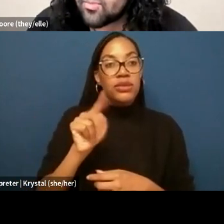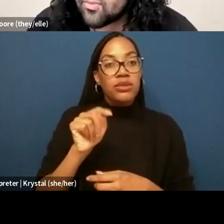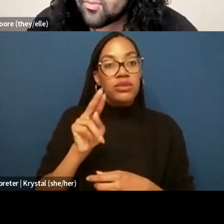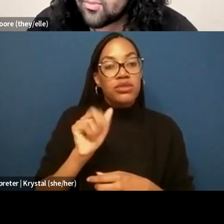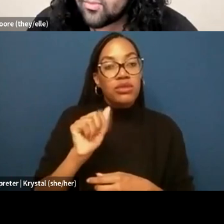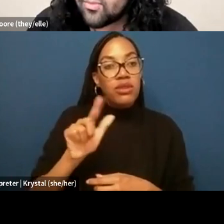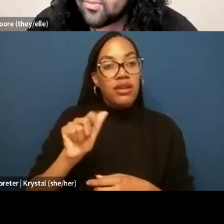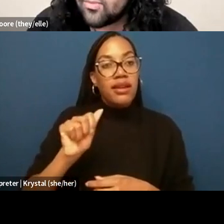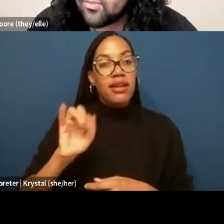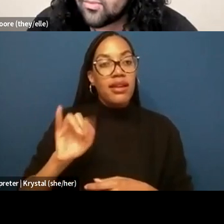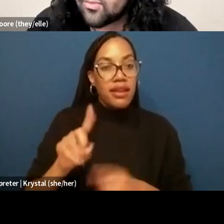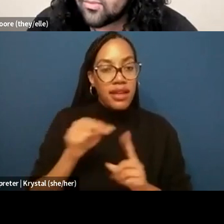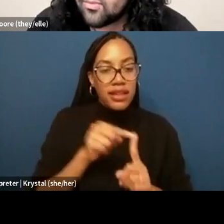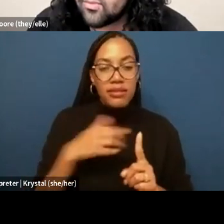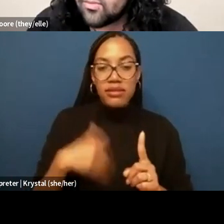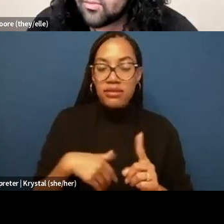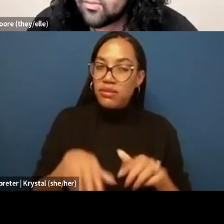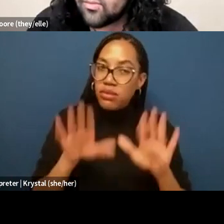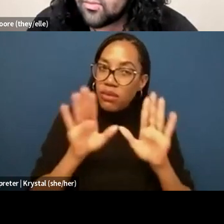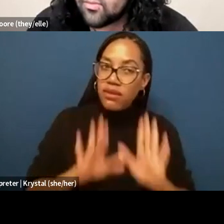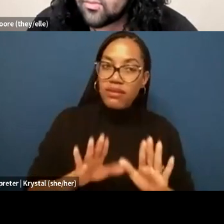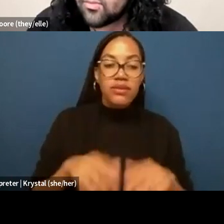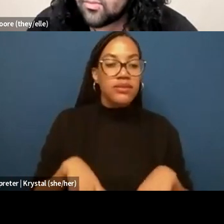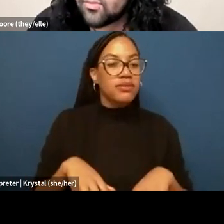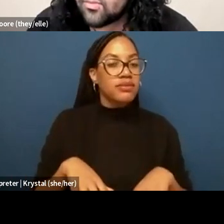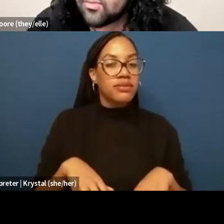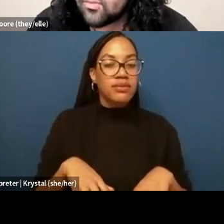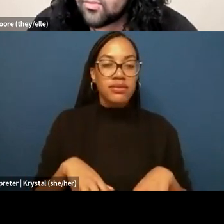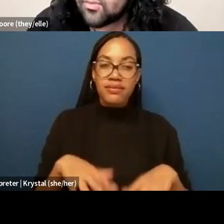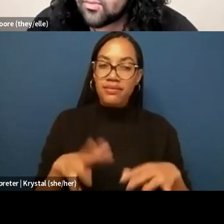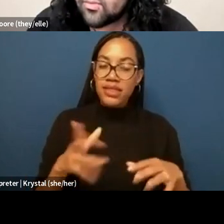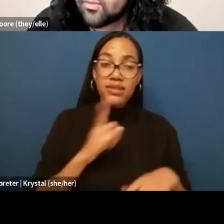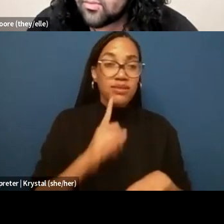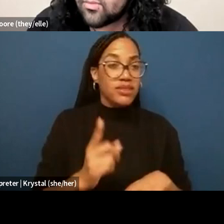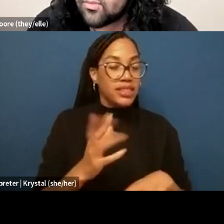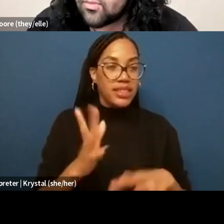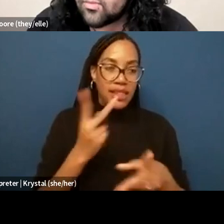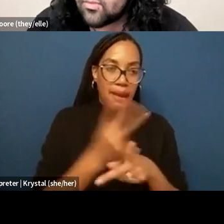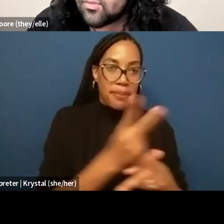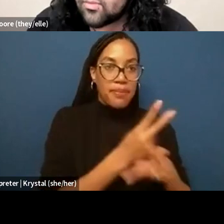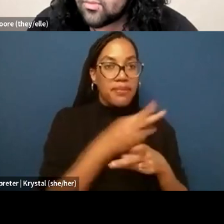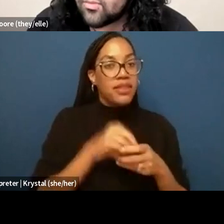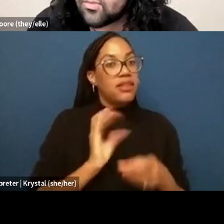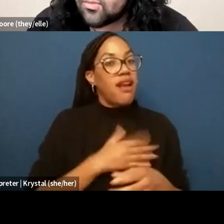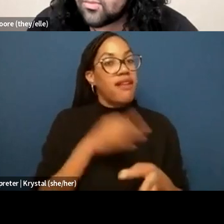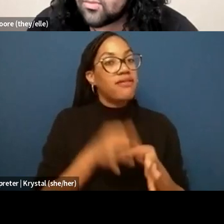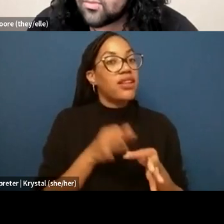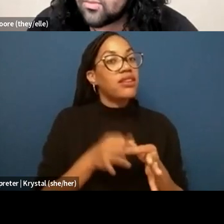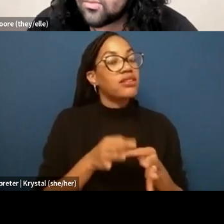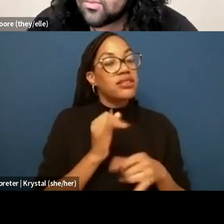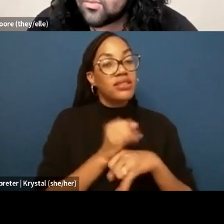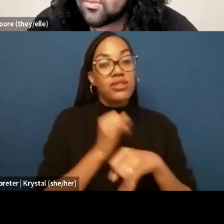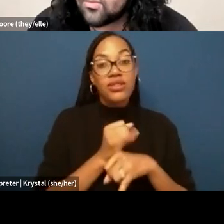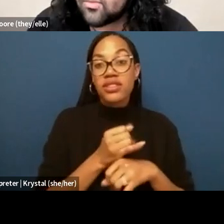very much has been operated, held, and generated by our faith institutions of various degrees in our